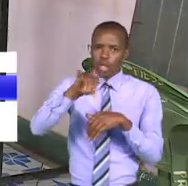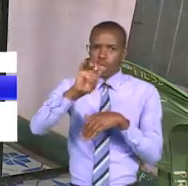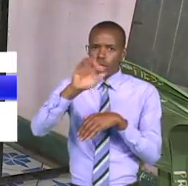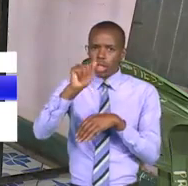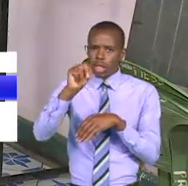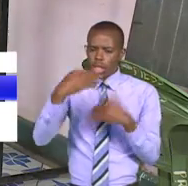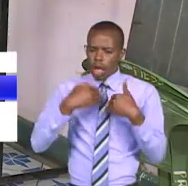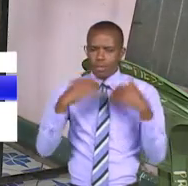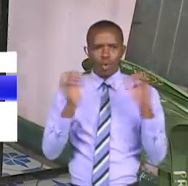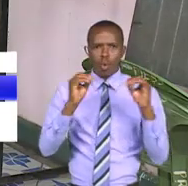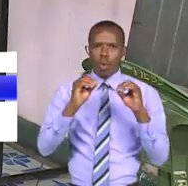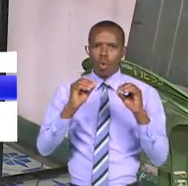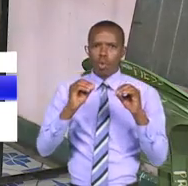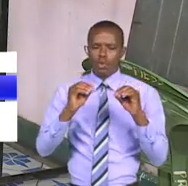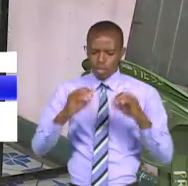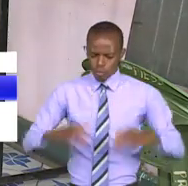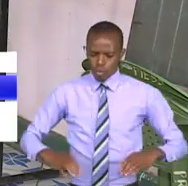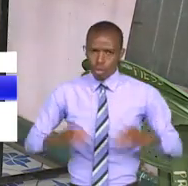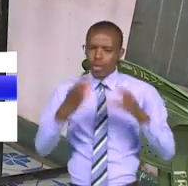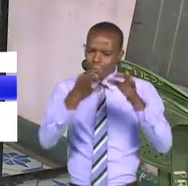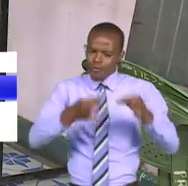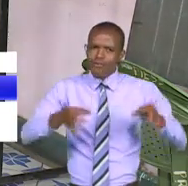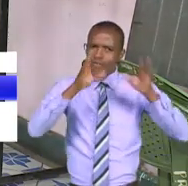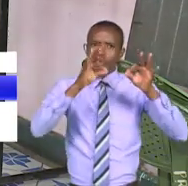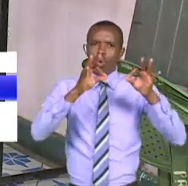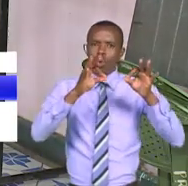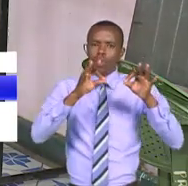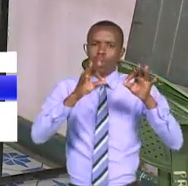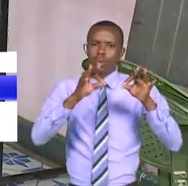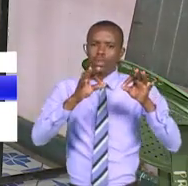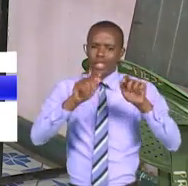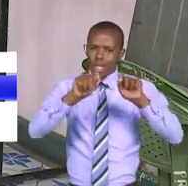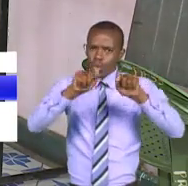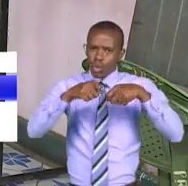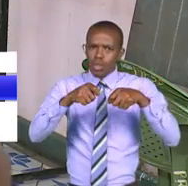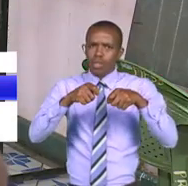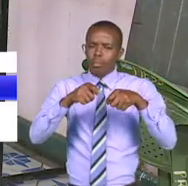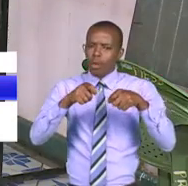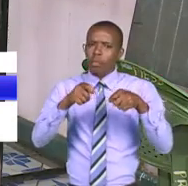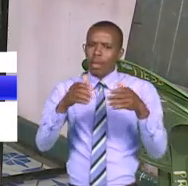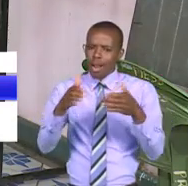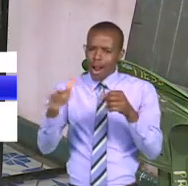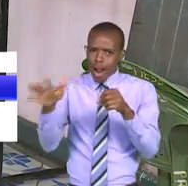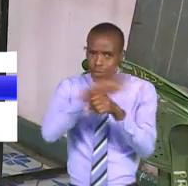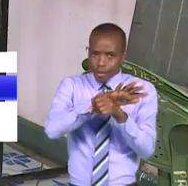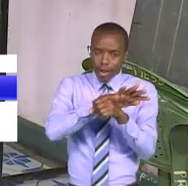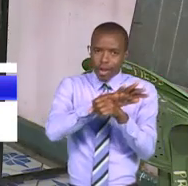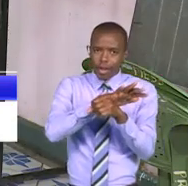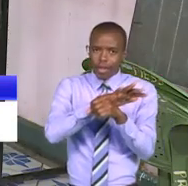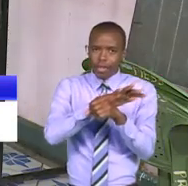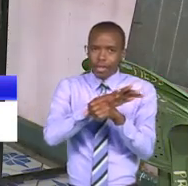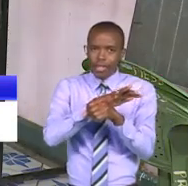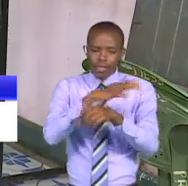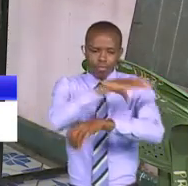jeans, unacheza na trouser official, closed shoe, kola iko na, shirt iko